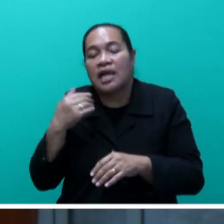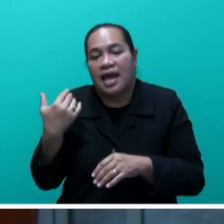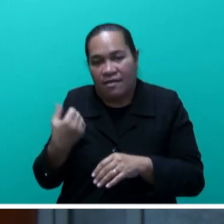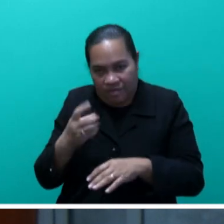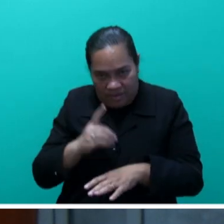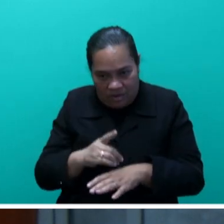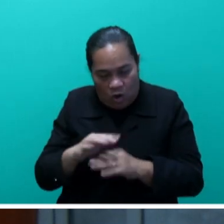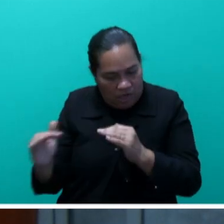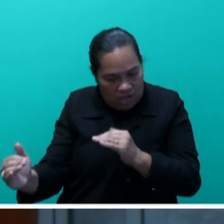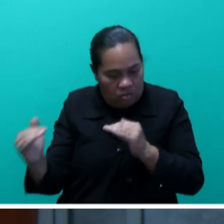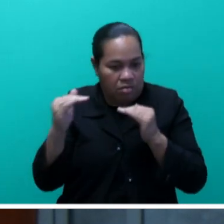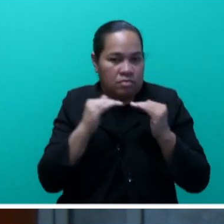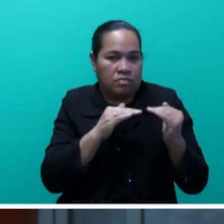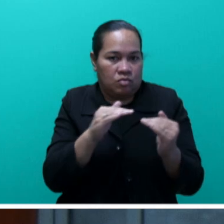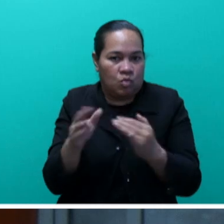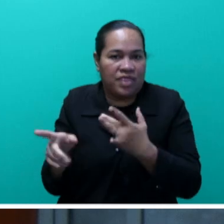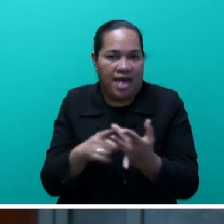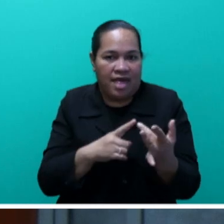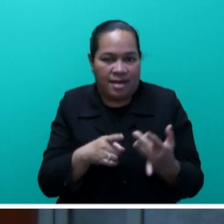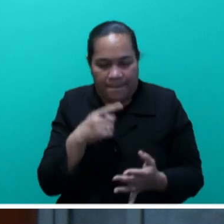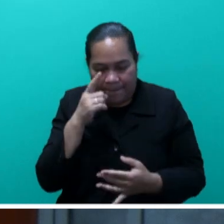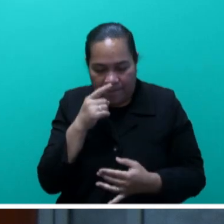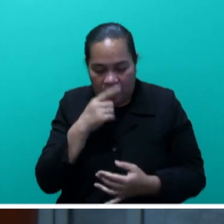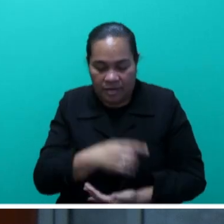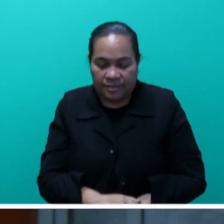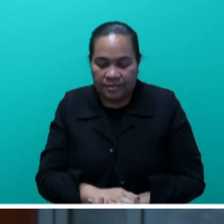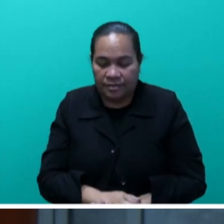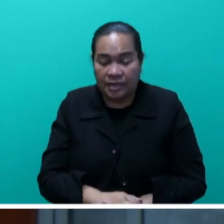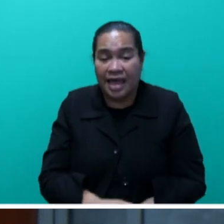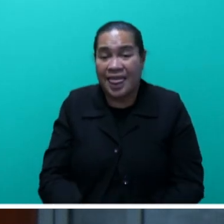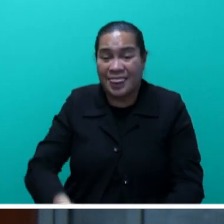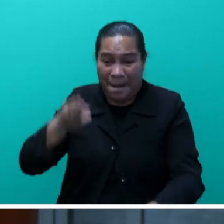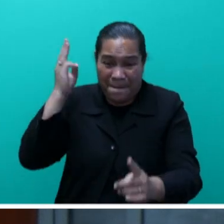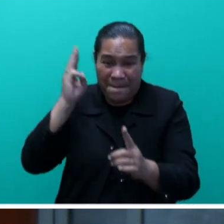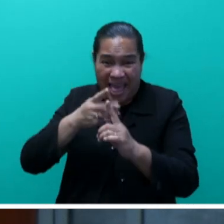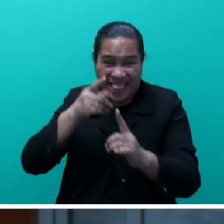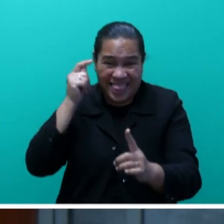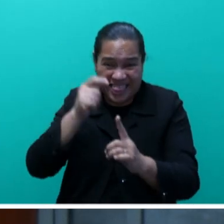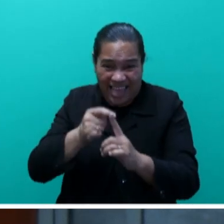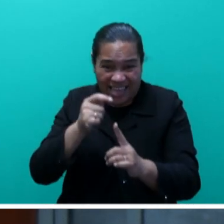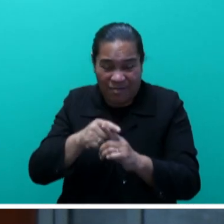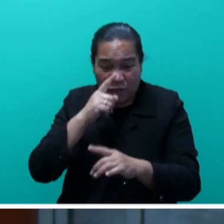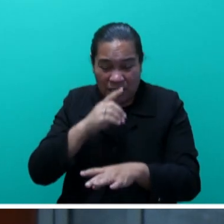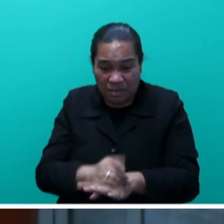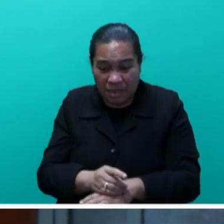an equal basis with others. The main target for our disability policy in